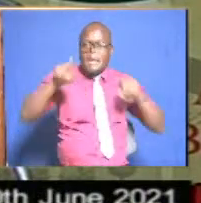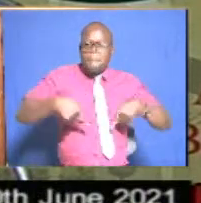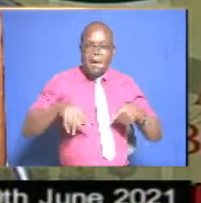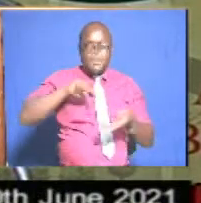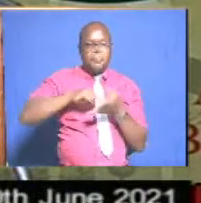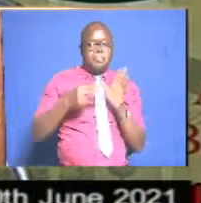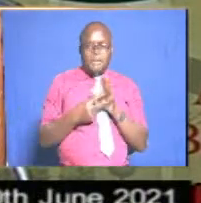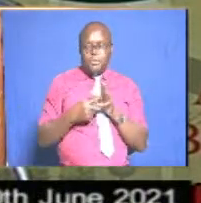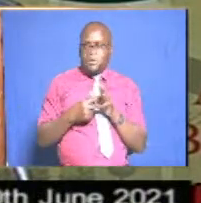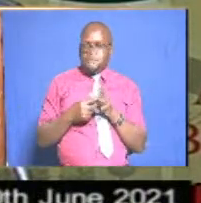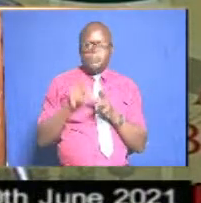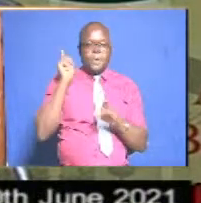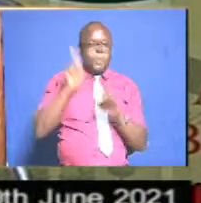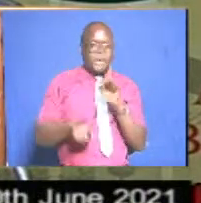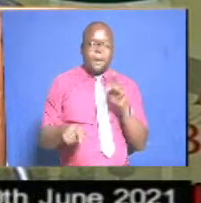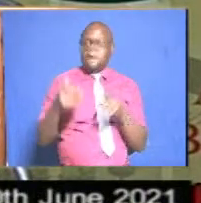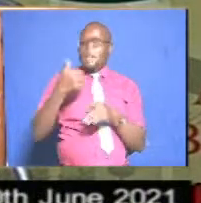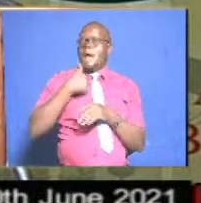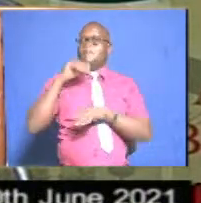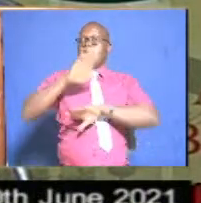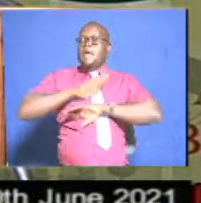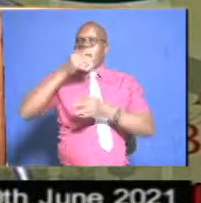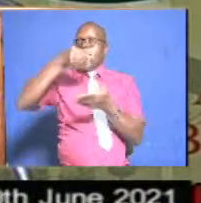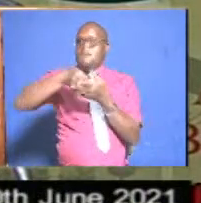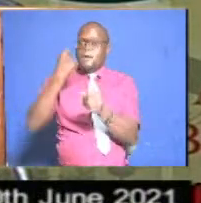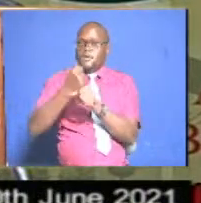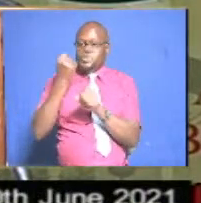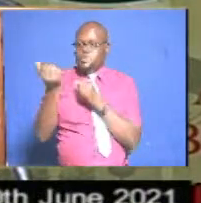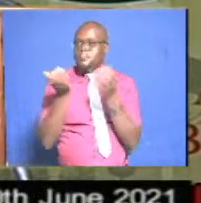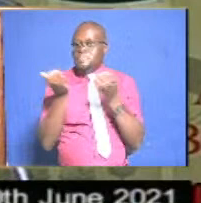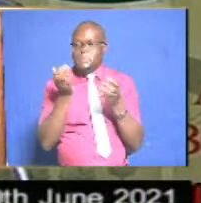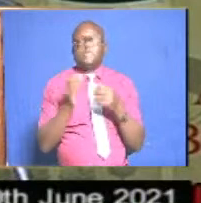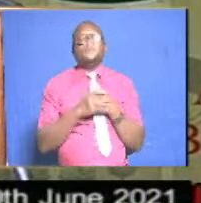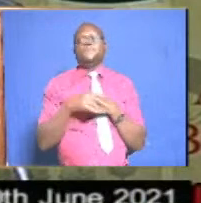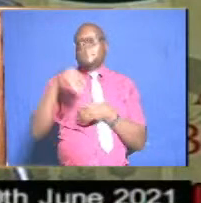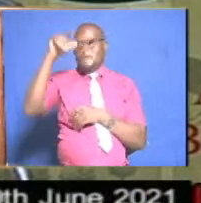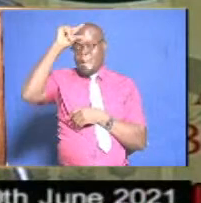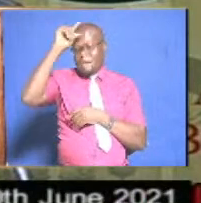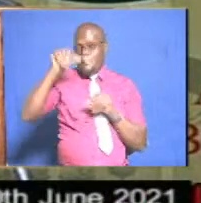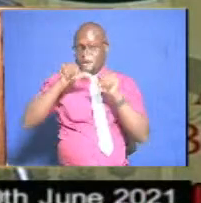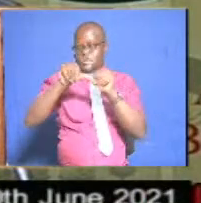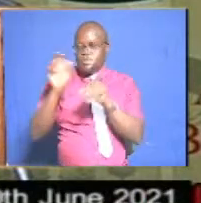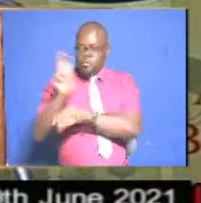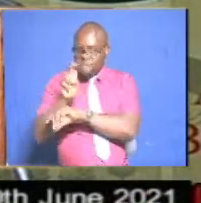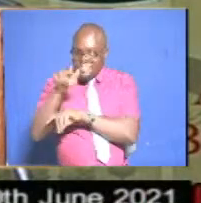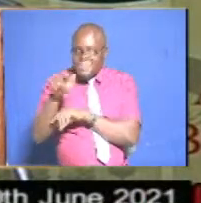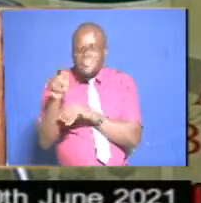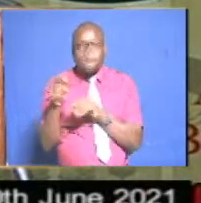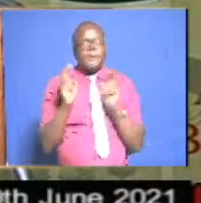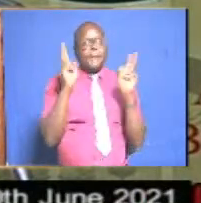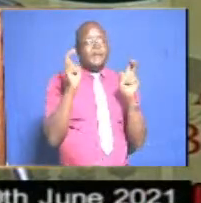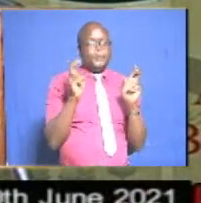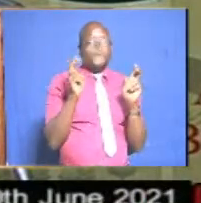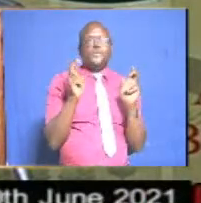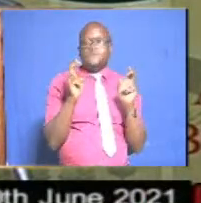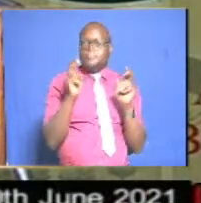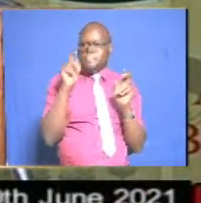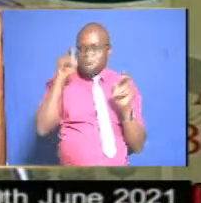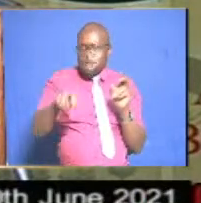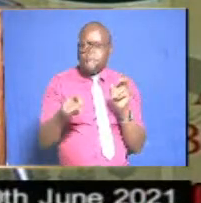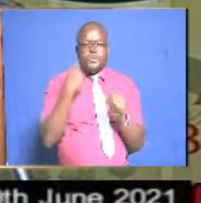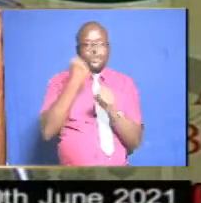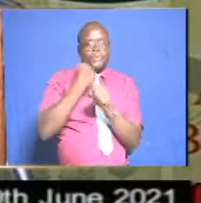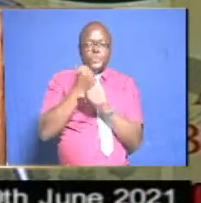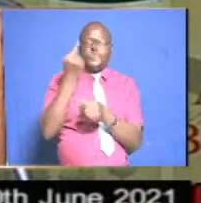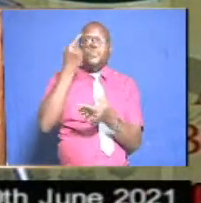to the fiscal space. Mr. Speaker, the government will continue to monitor these developments and take appropriate